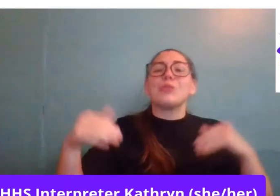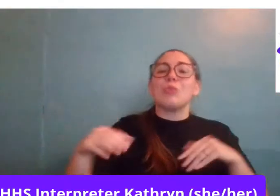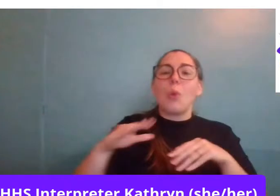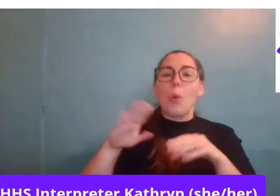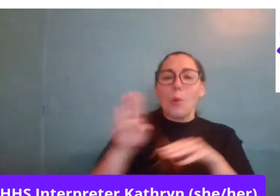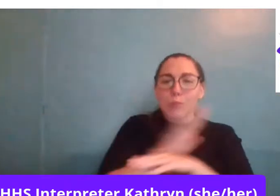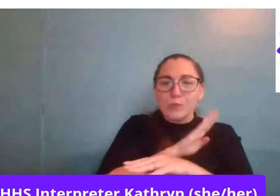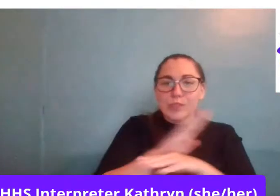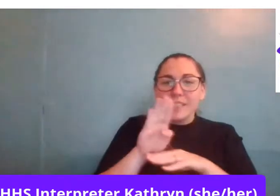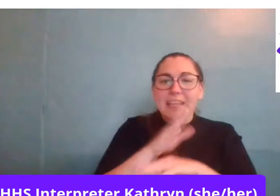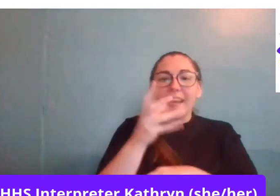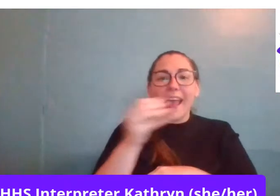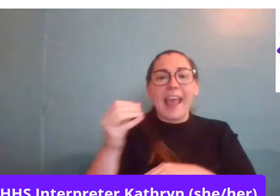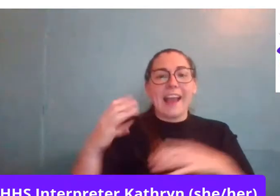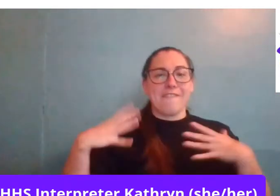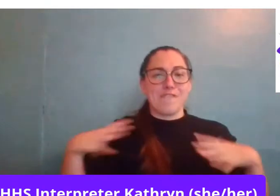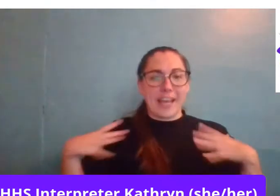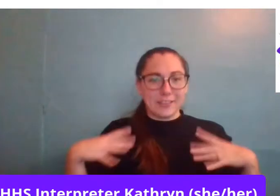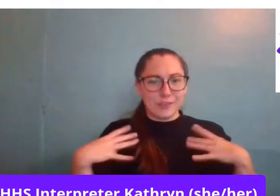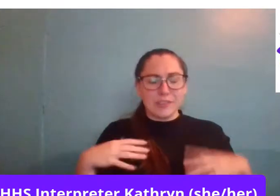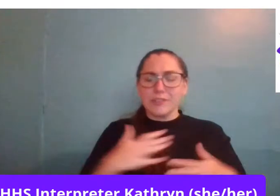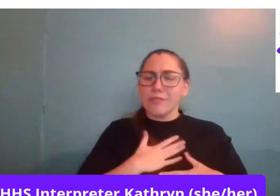yes, I appreciate